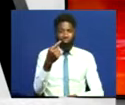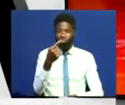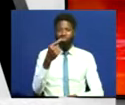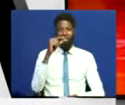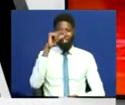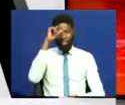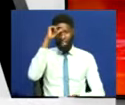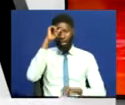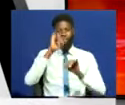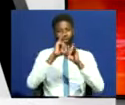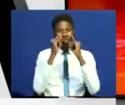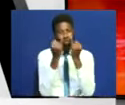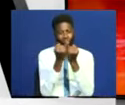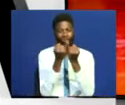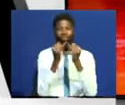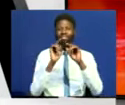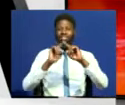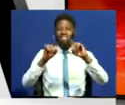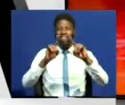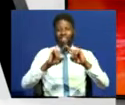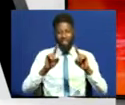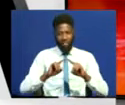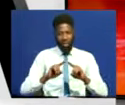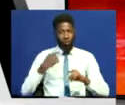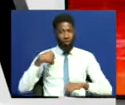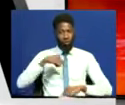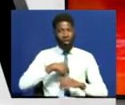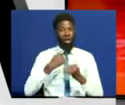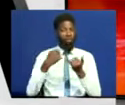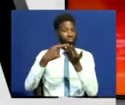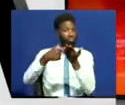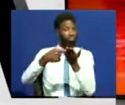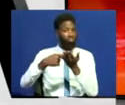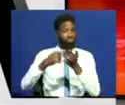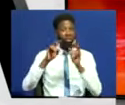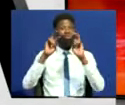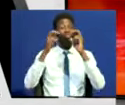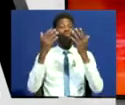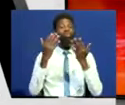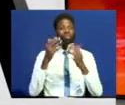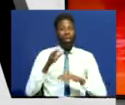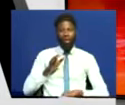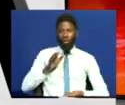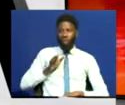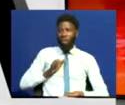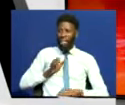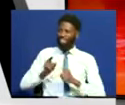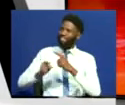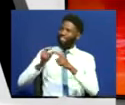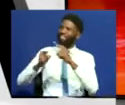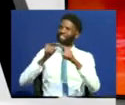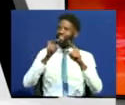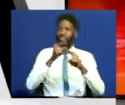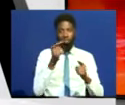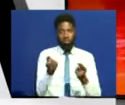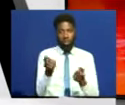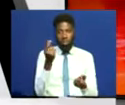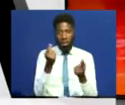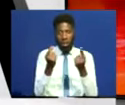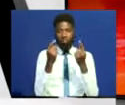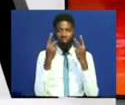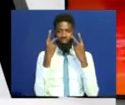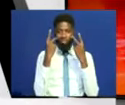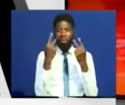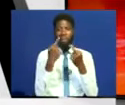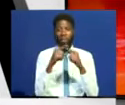this morning in regards to the increase of femicide cases that have been witnessed. But before we do start our conversation, I would like to give